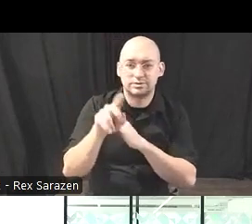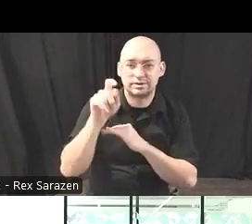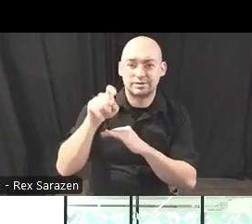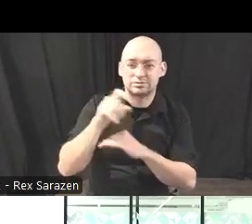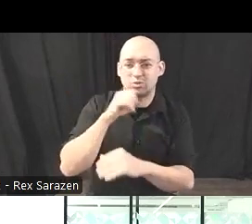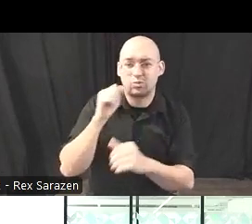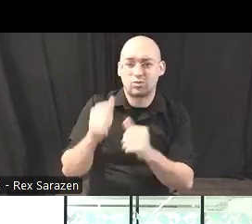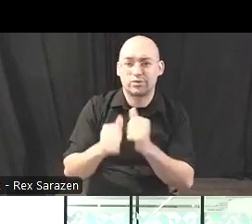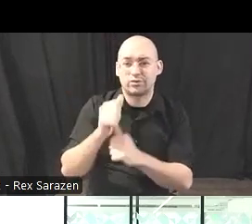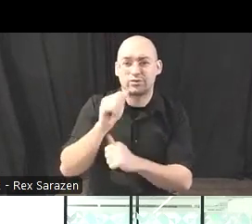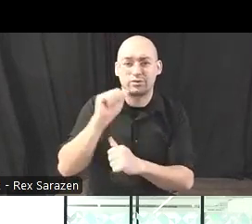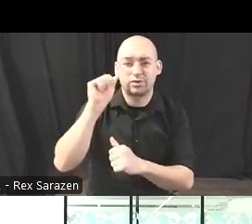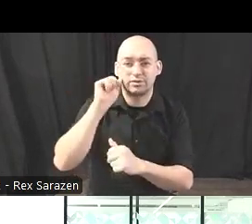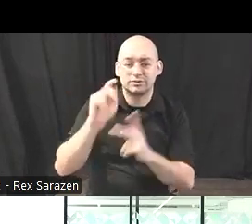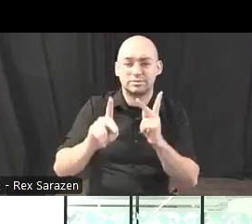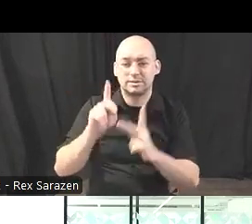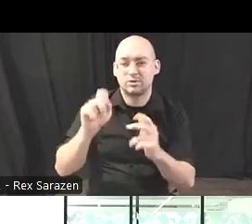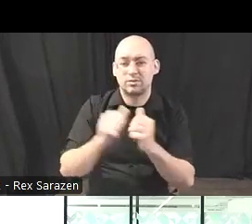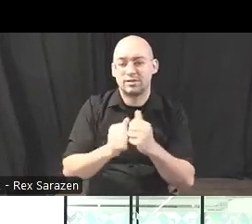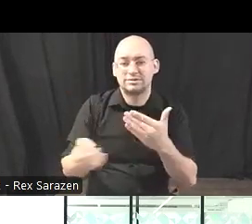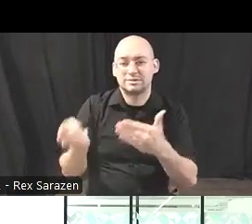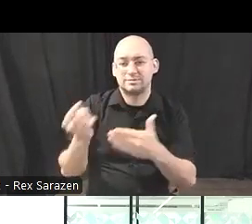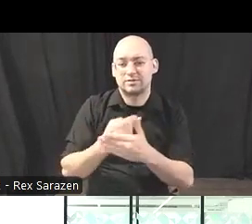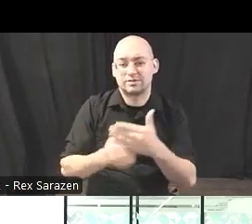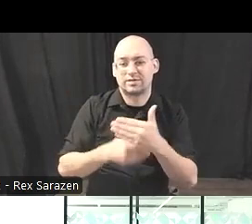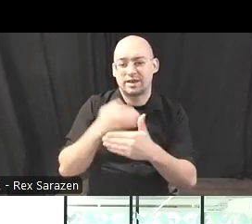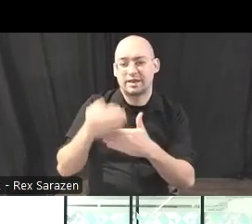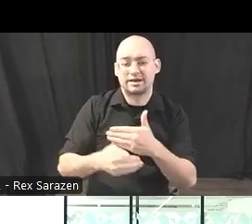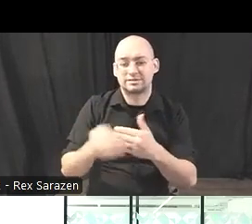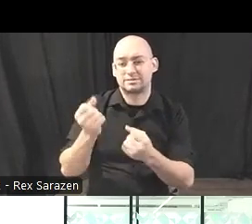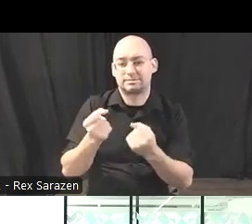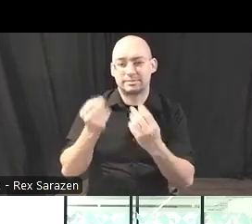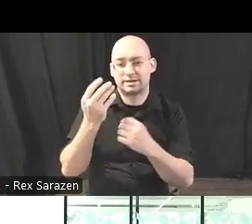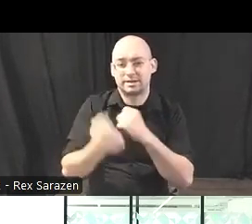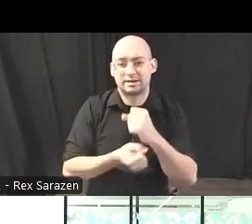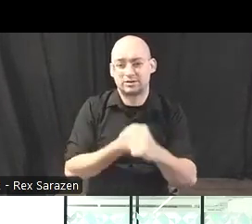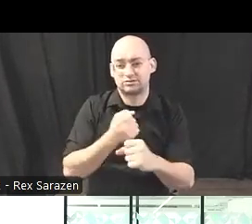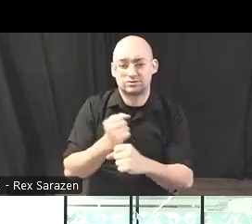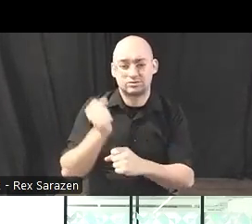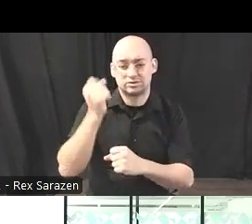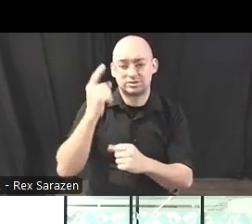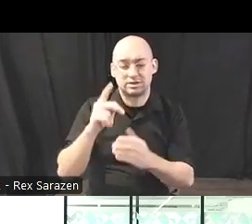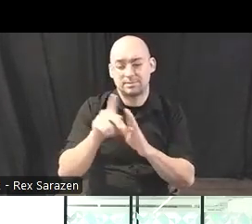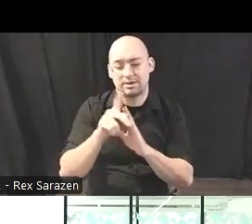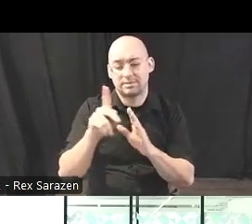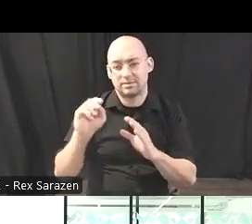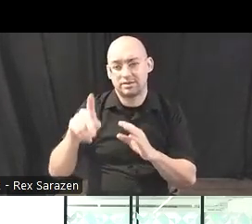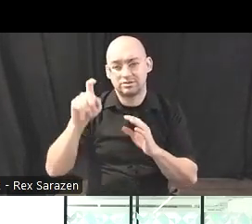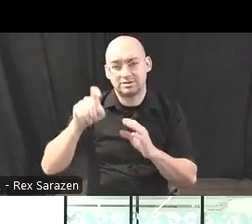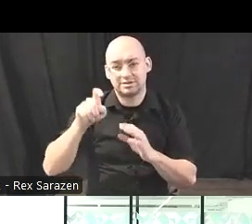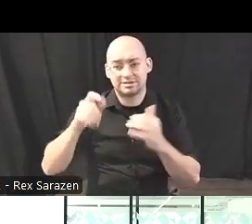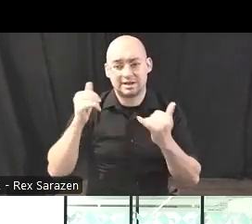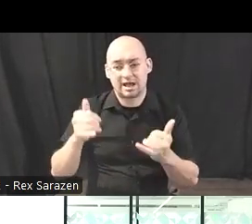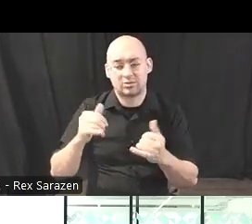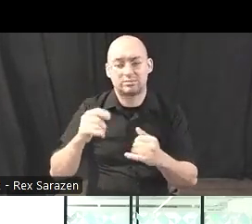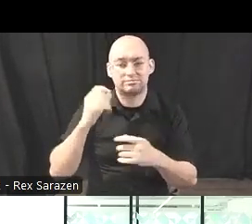with disabilities over the next several years, so that we understand population needs now and into the future, and can get a sense of how